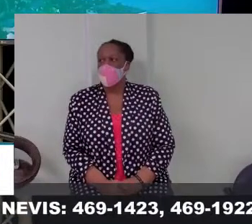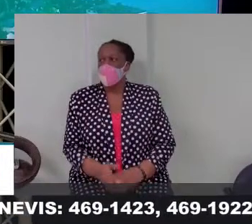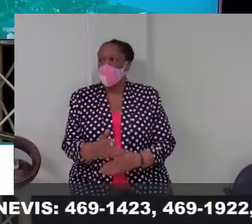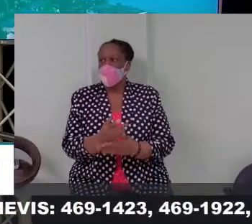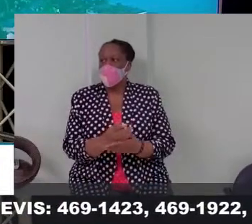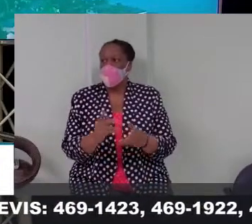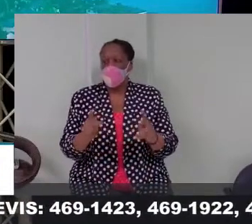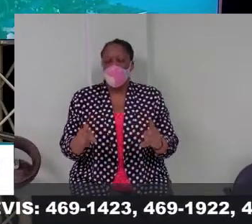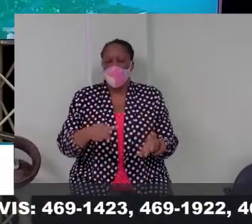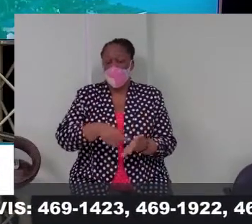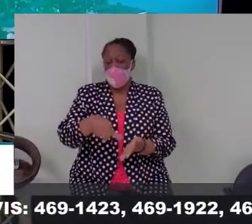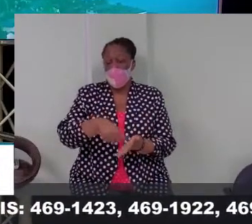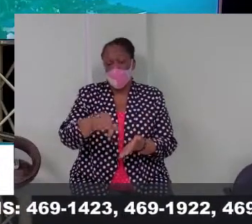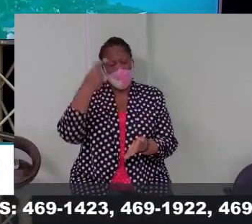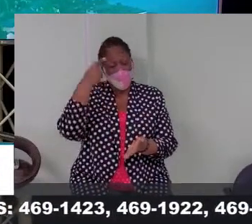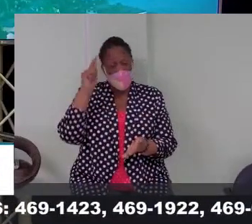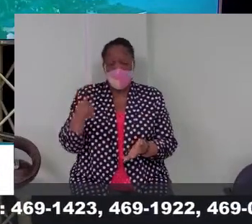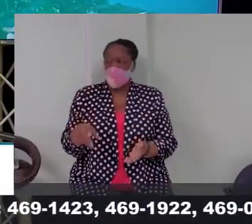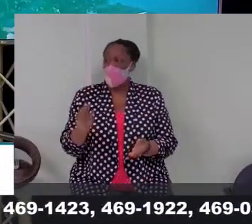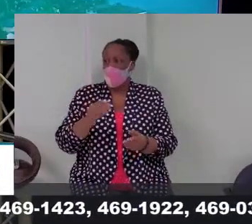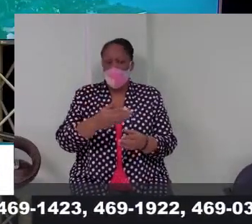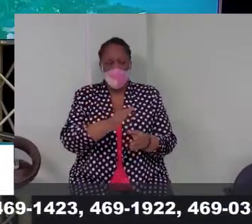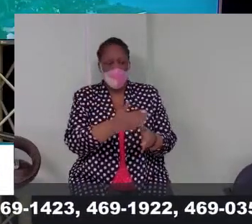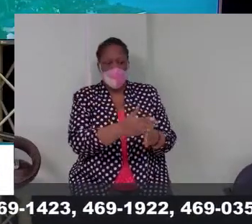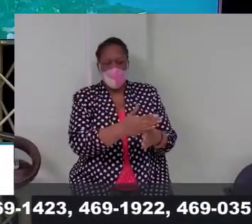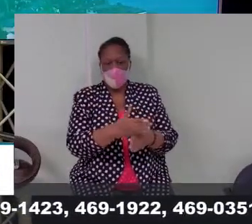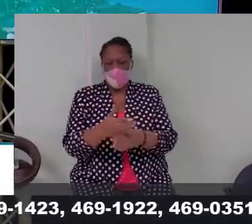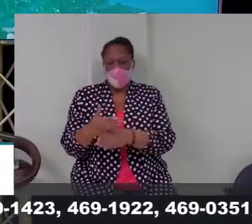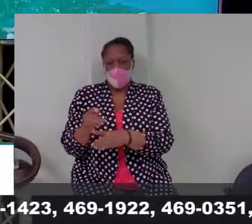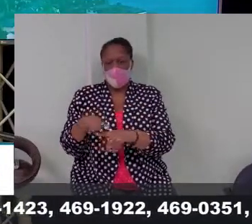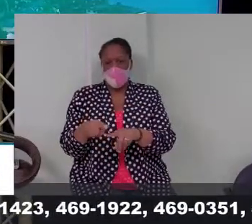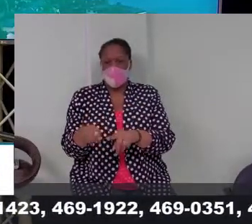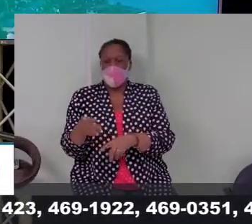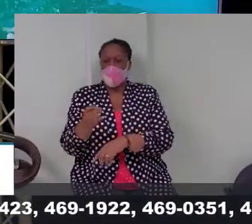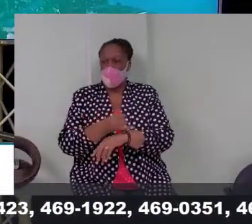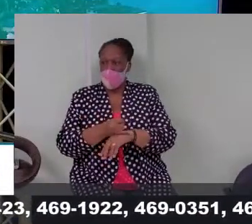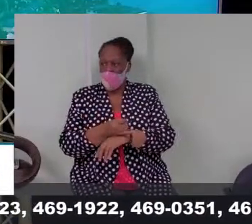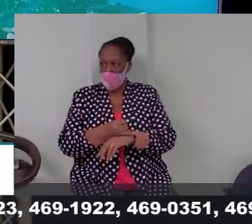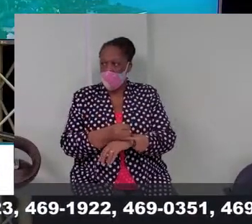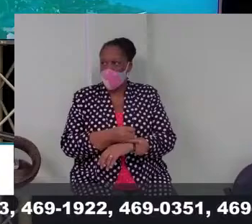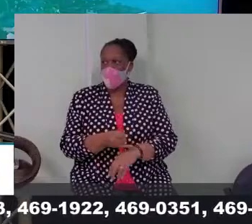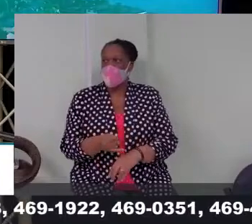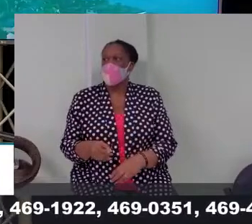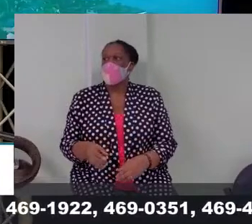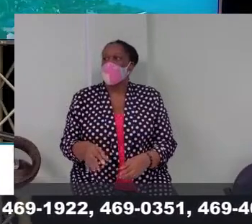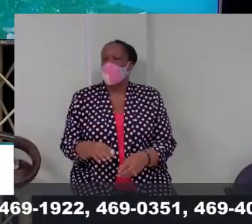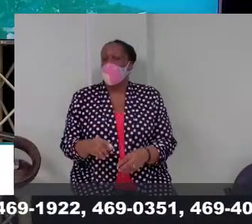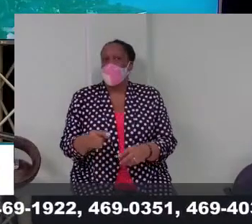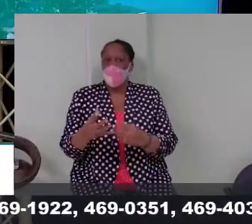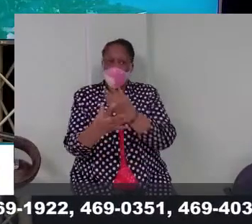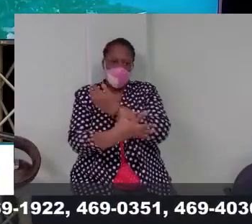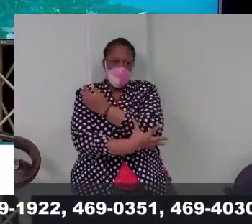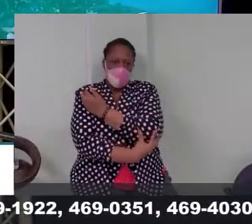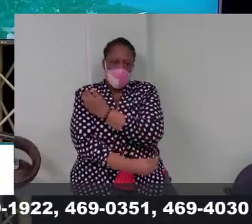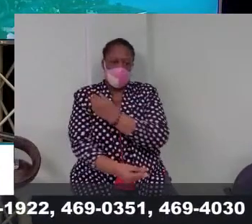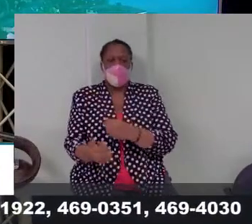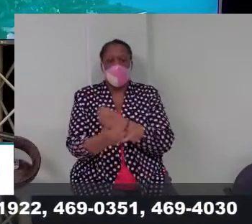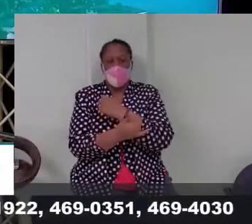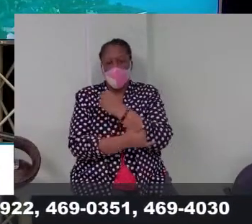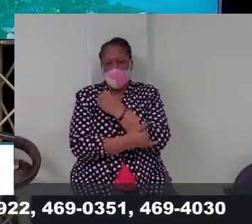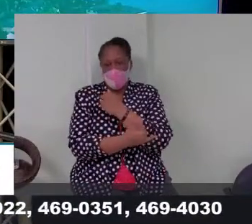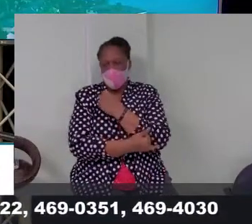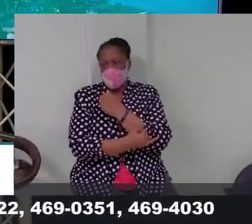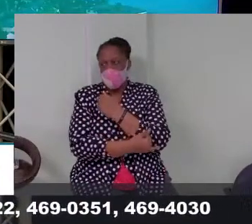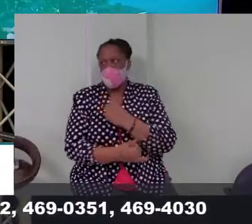them to be distributed between the 92 lower income countries that have signed up, we are getting